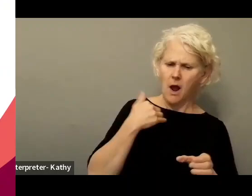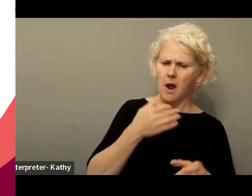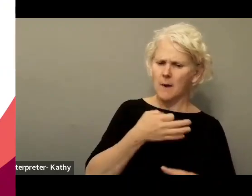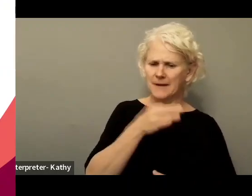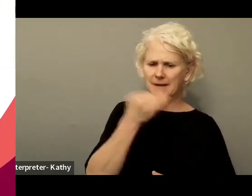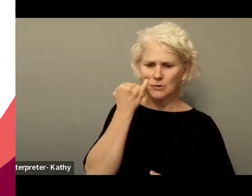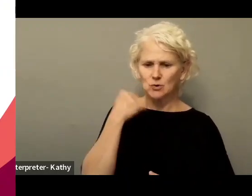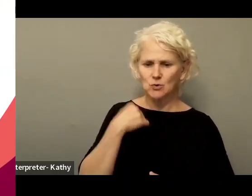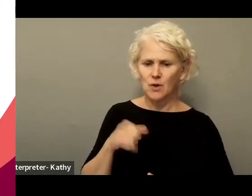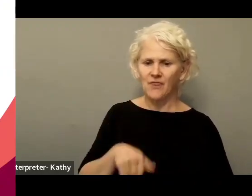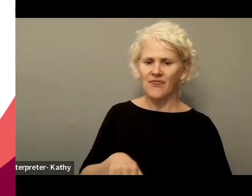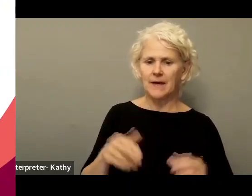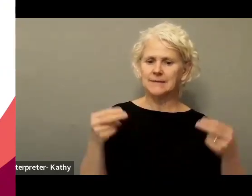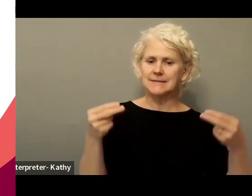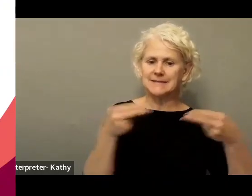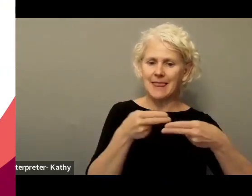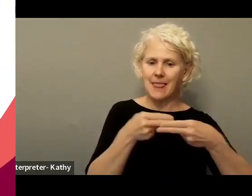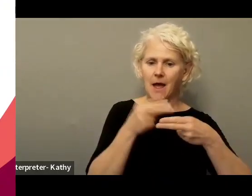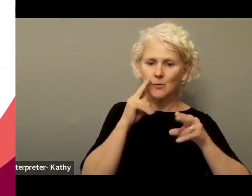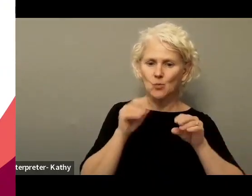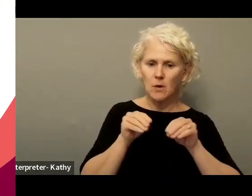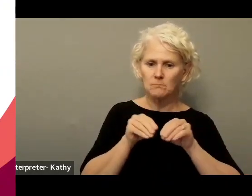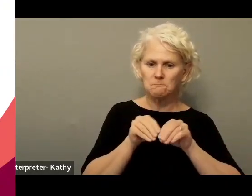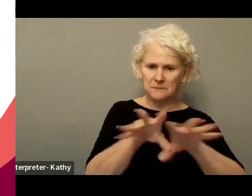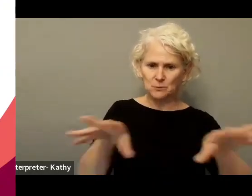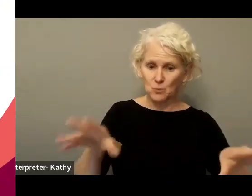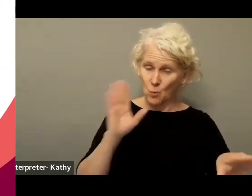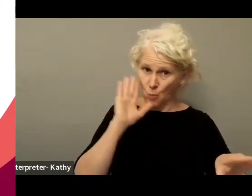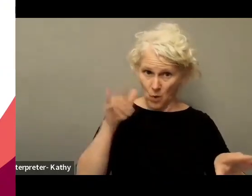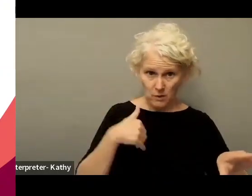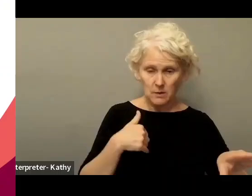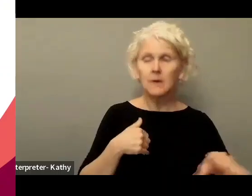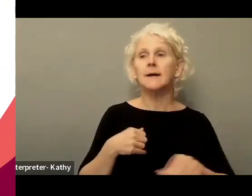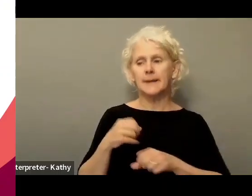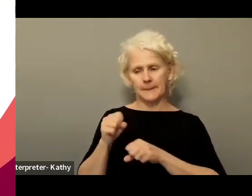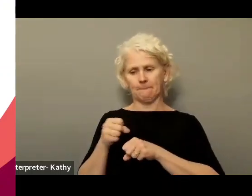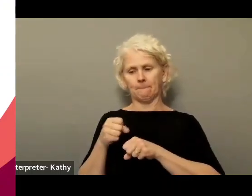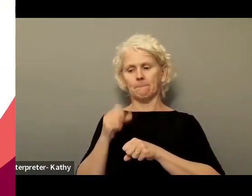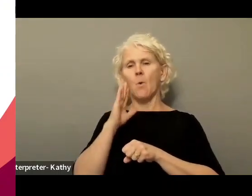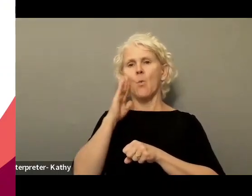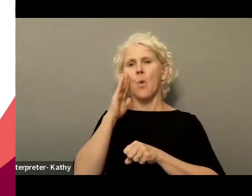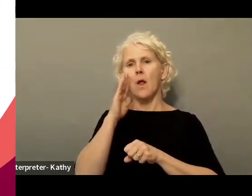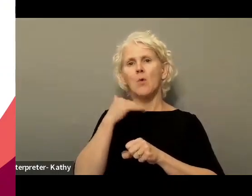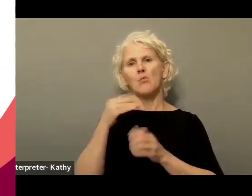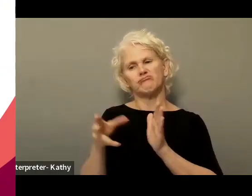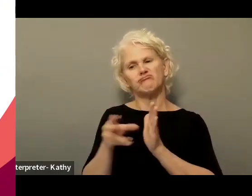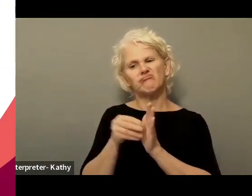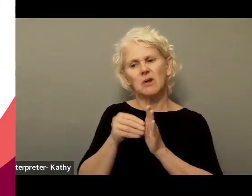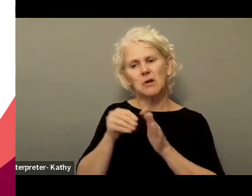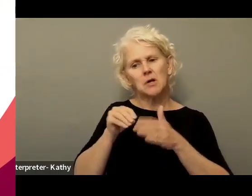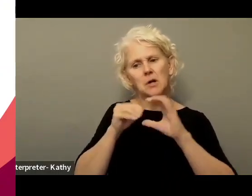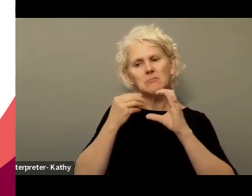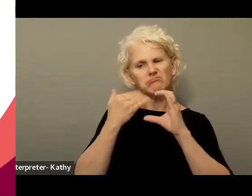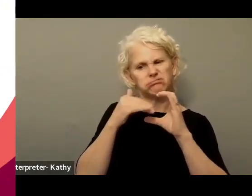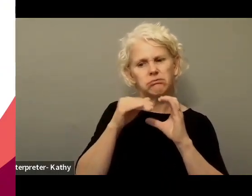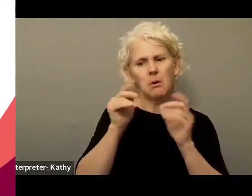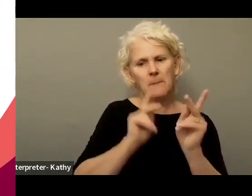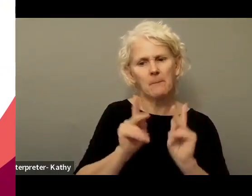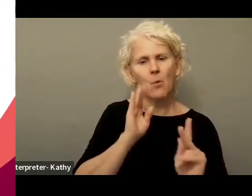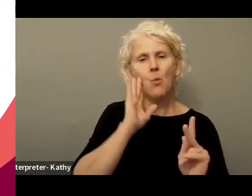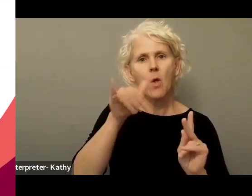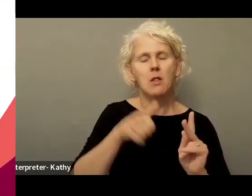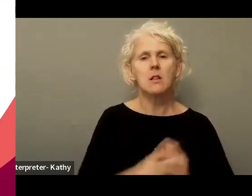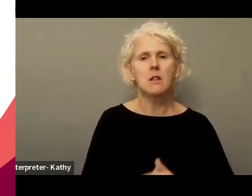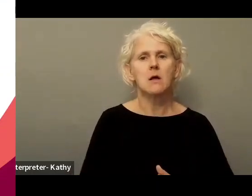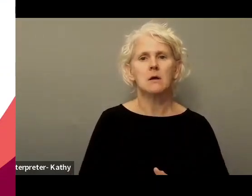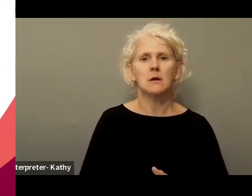the slideshow. I thought that was very helpful. Yep, we'll get copies of that information out to folks. All right,